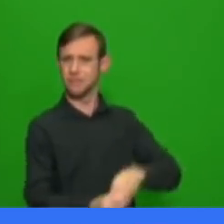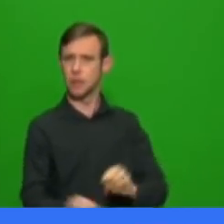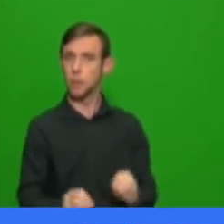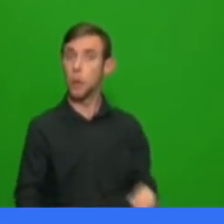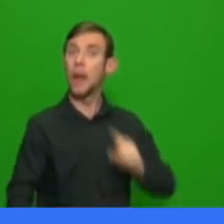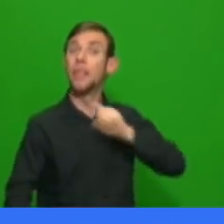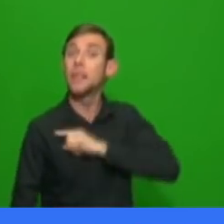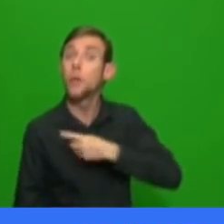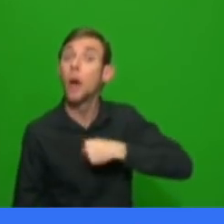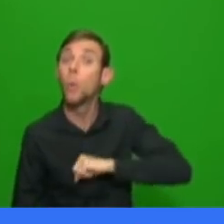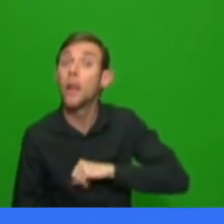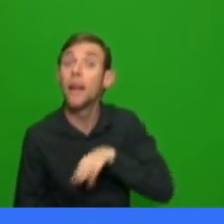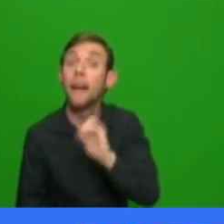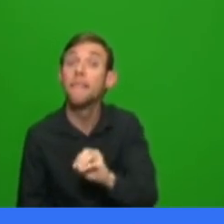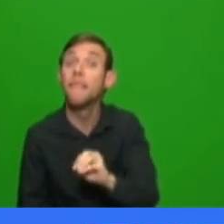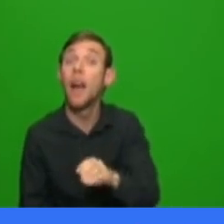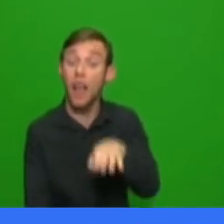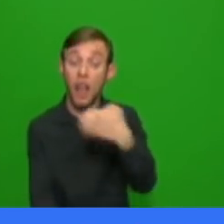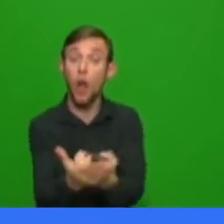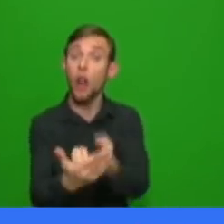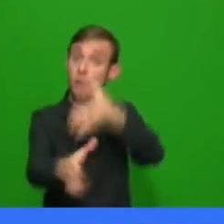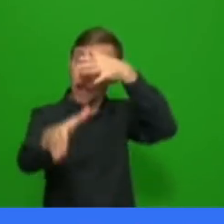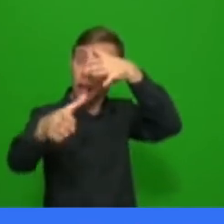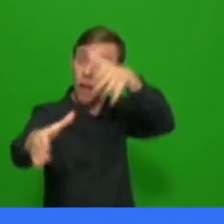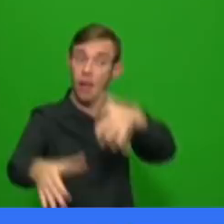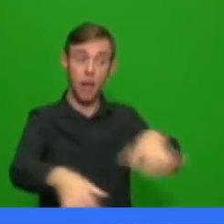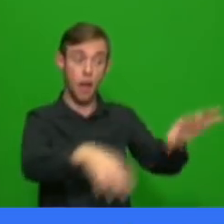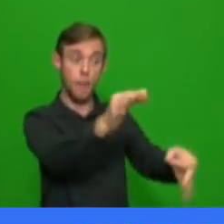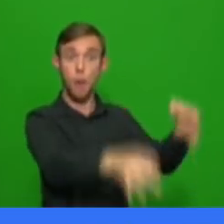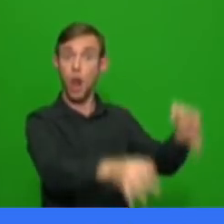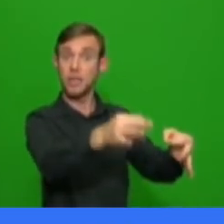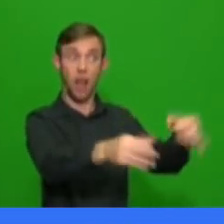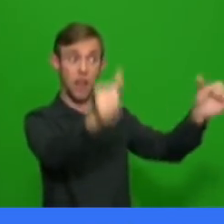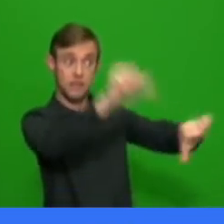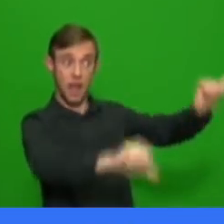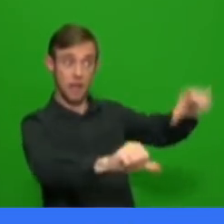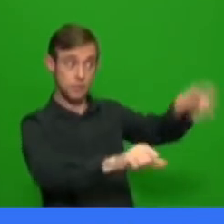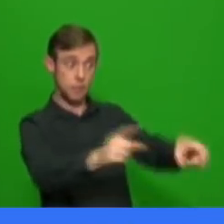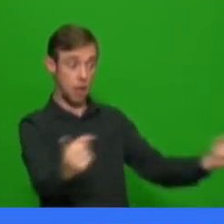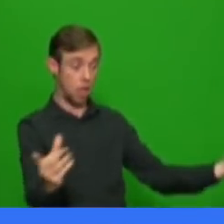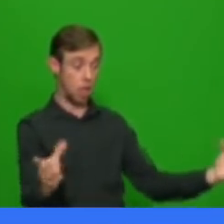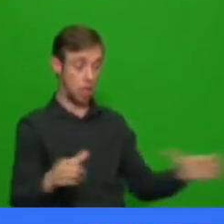not political scientists in our committee.